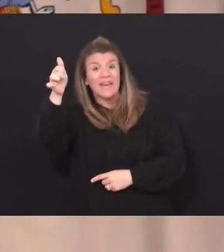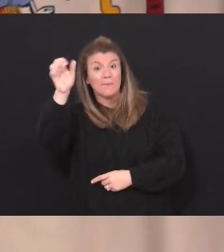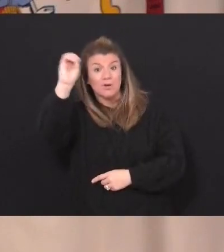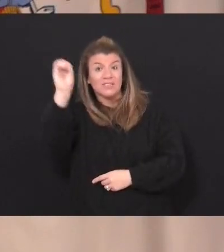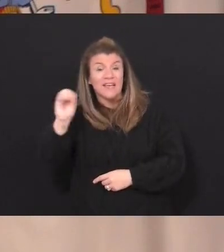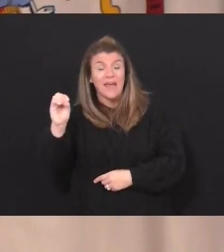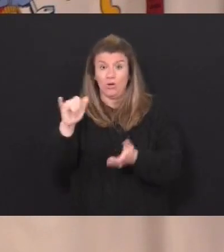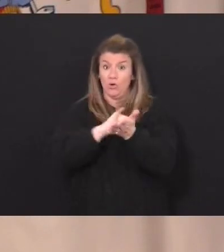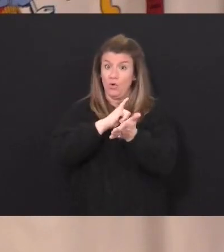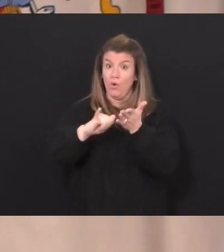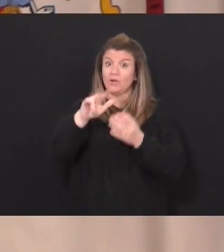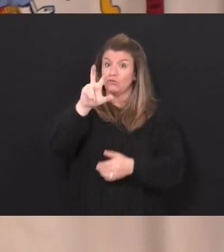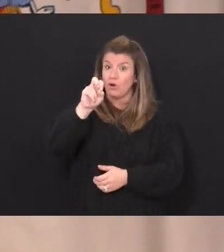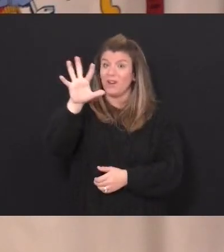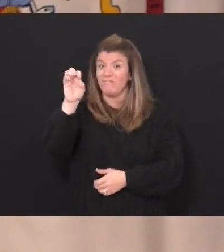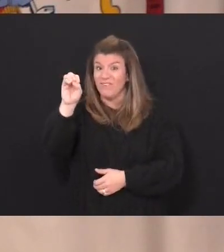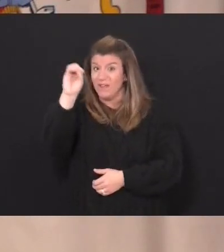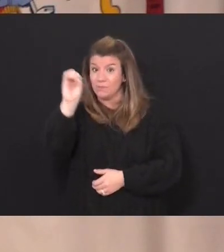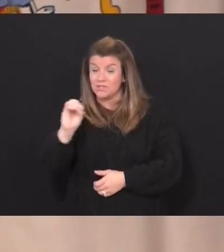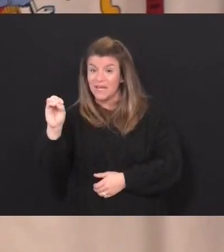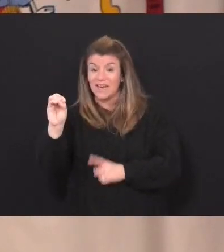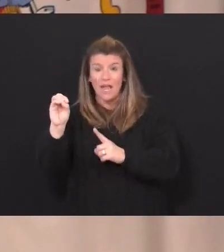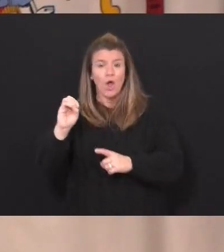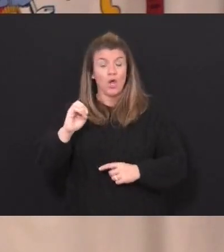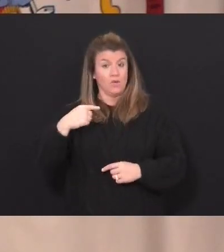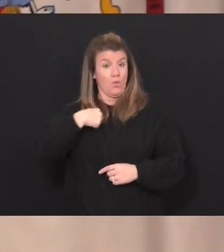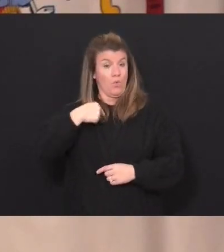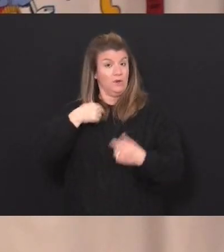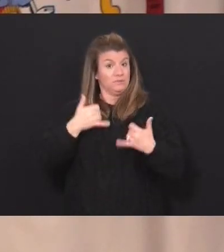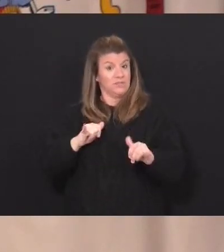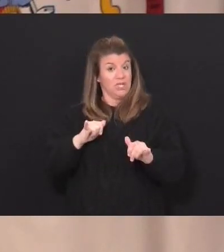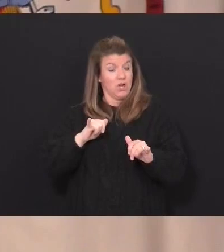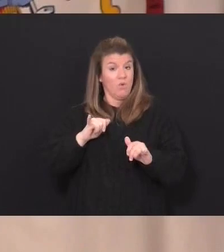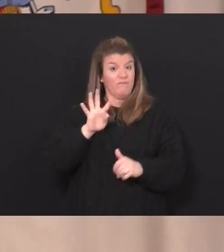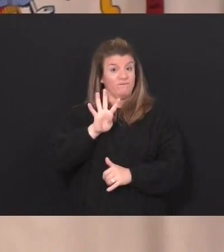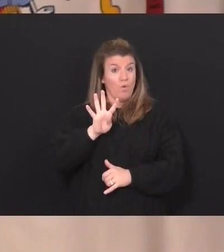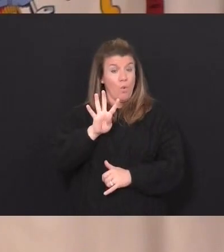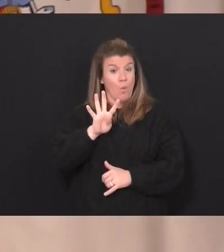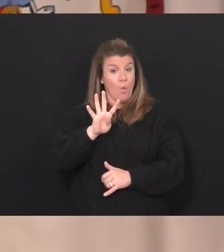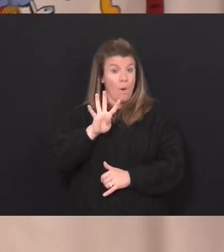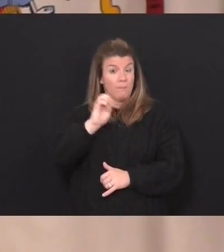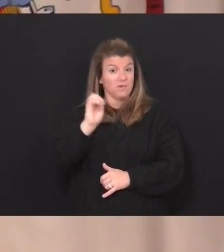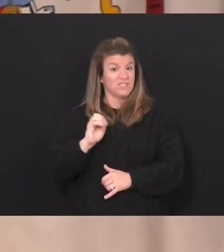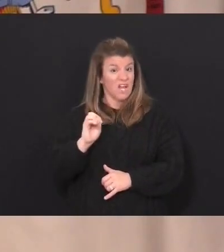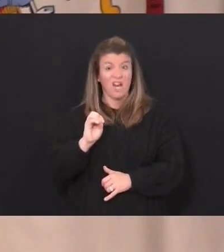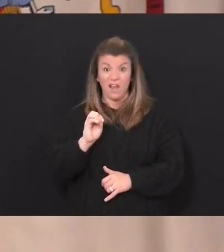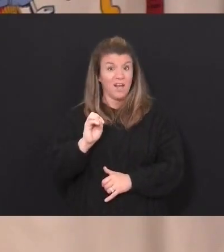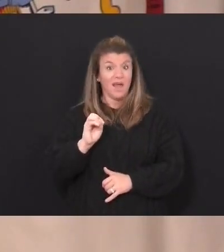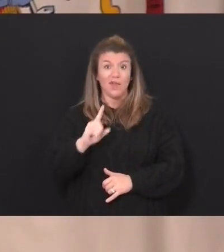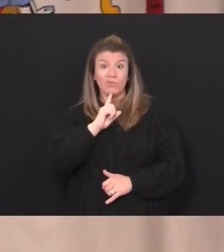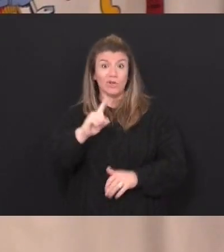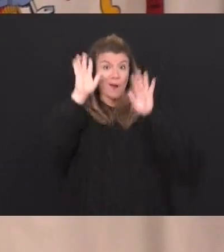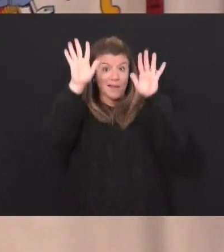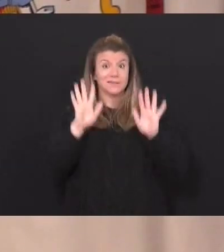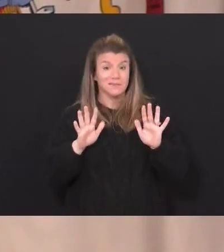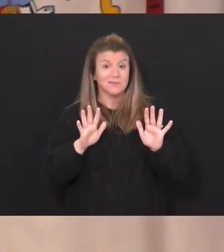to 50%. So when we're trending at 4, it's tremendous